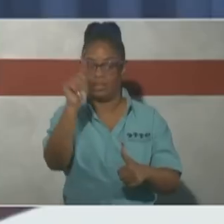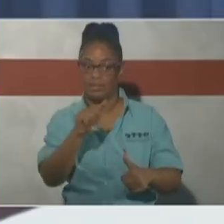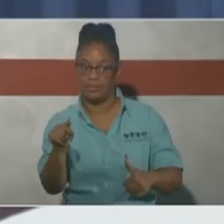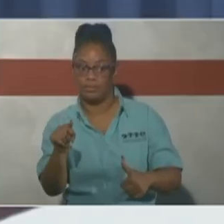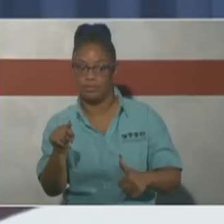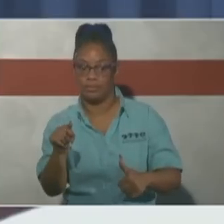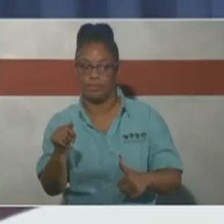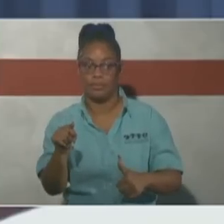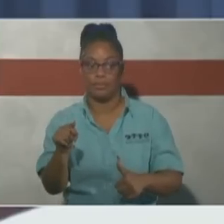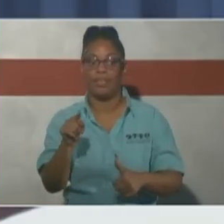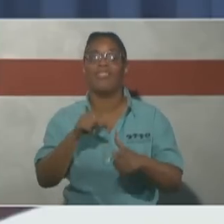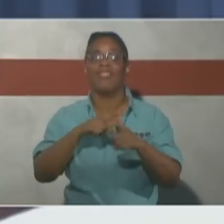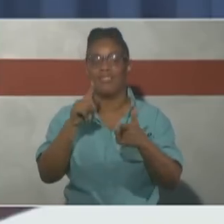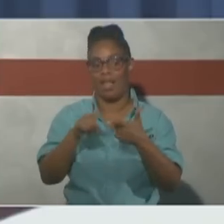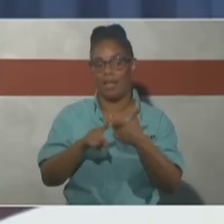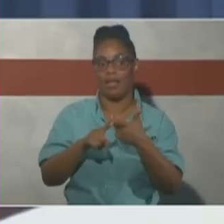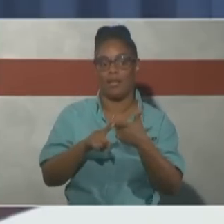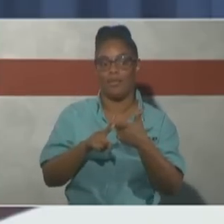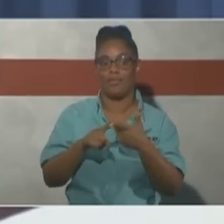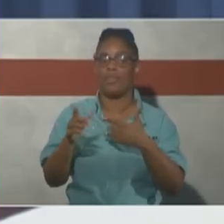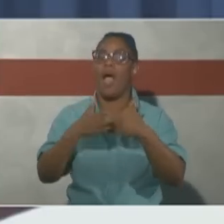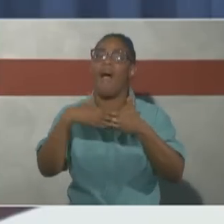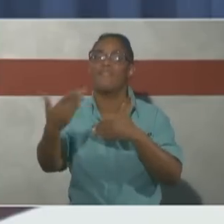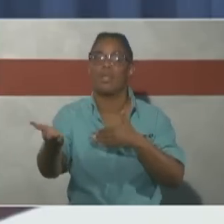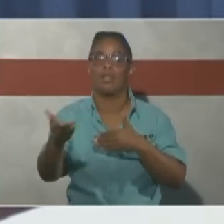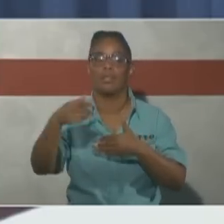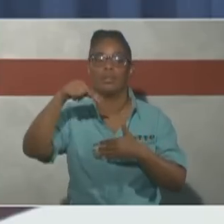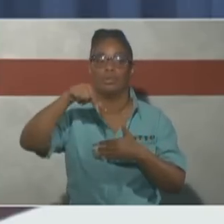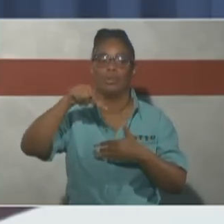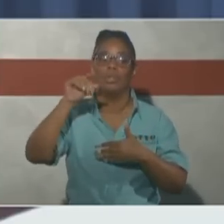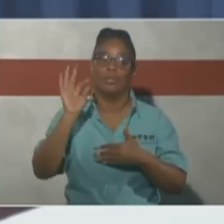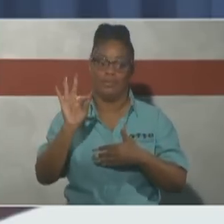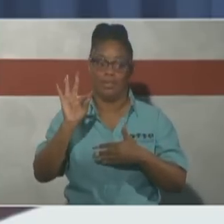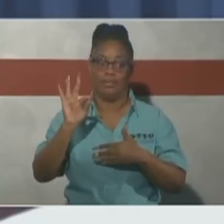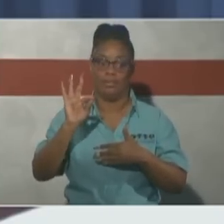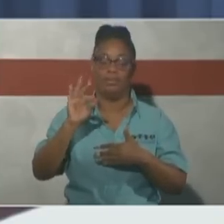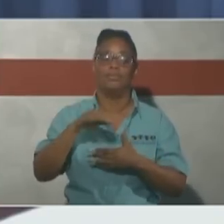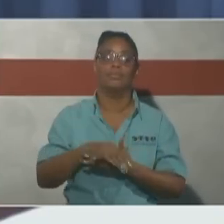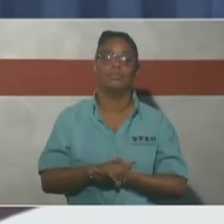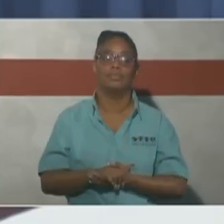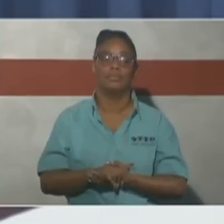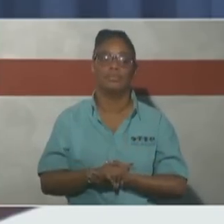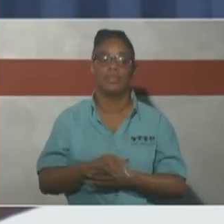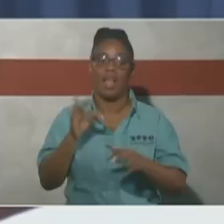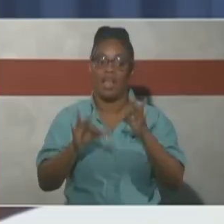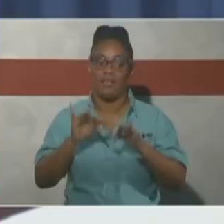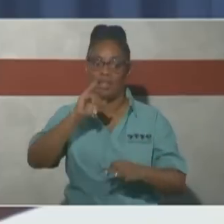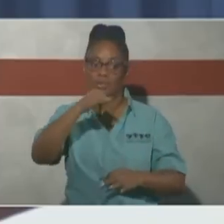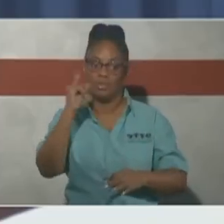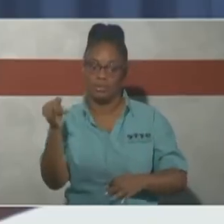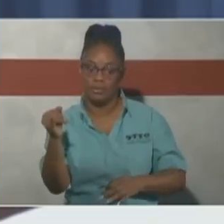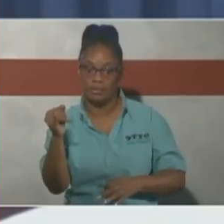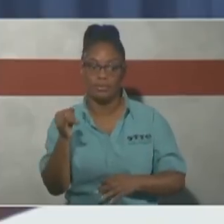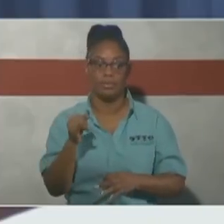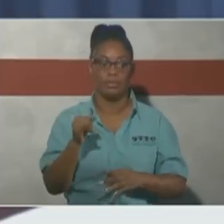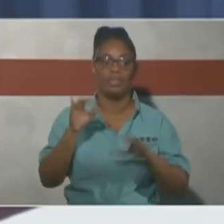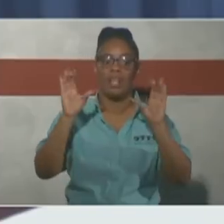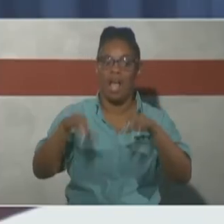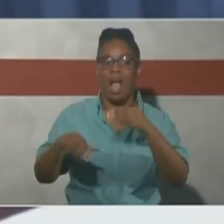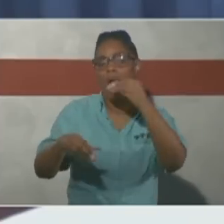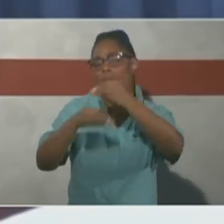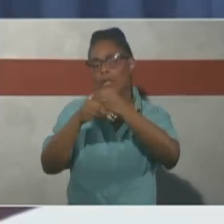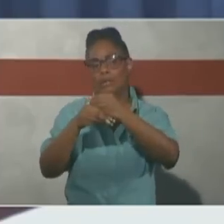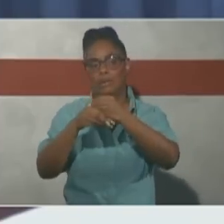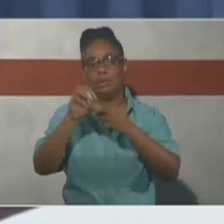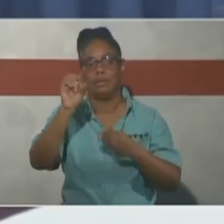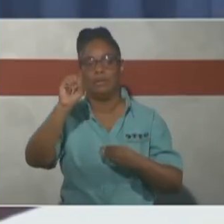first primary series or boosted, if you need an additional booster, the second booster,